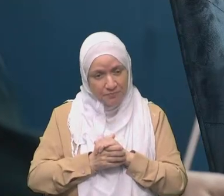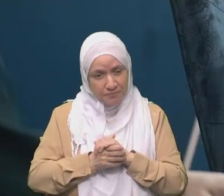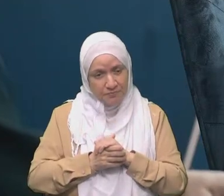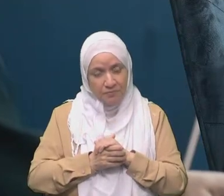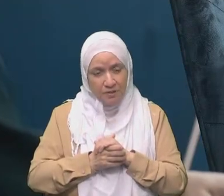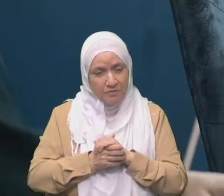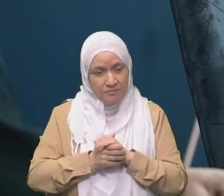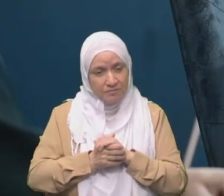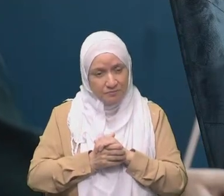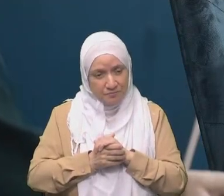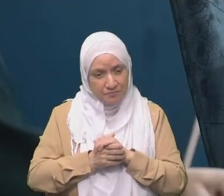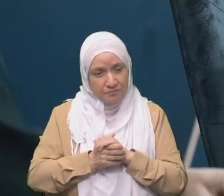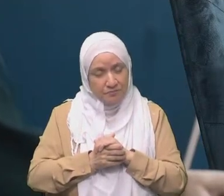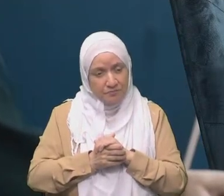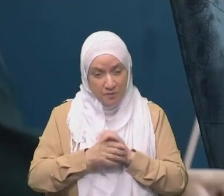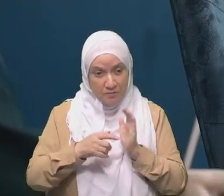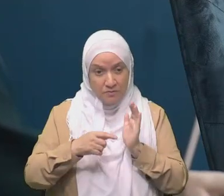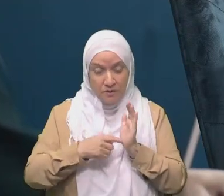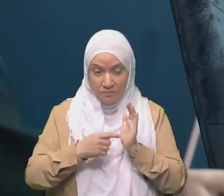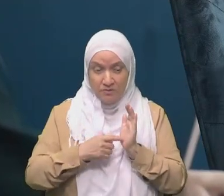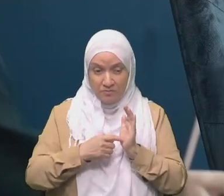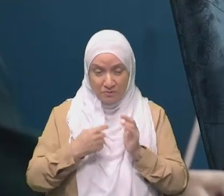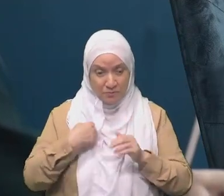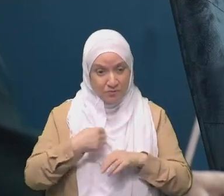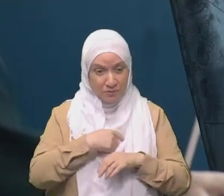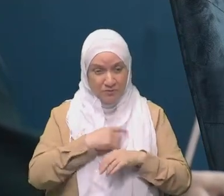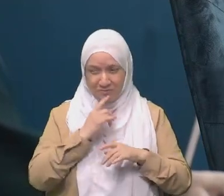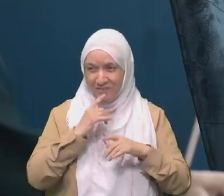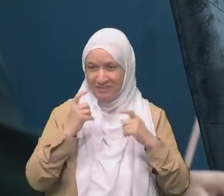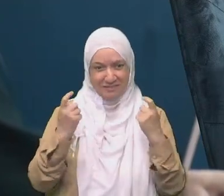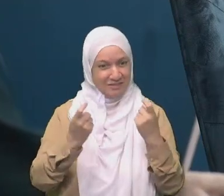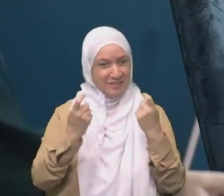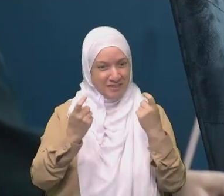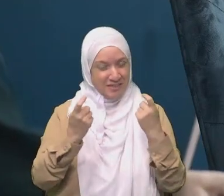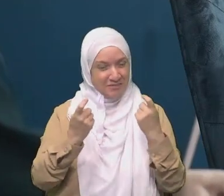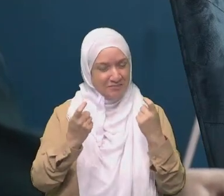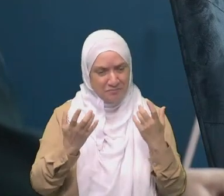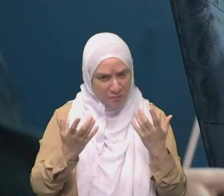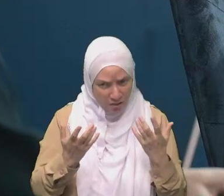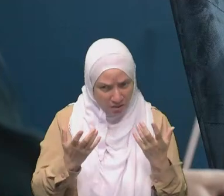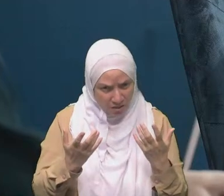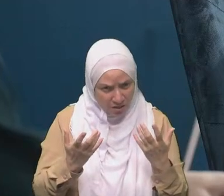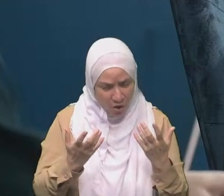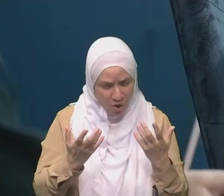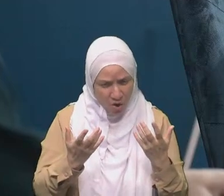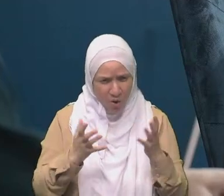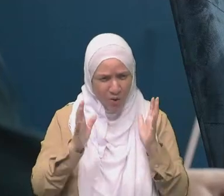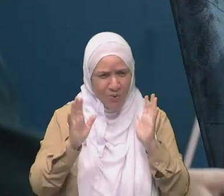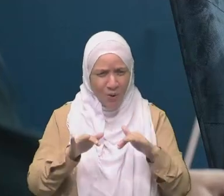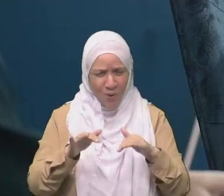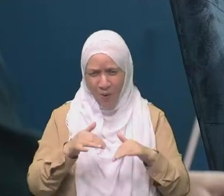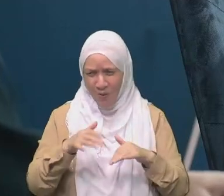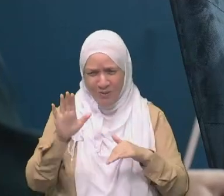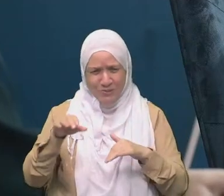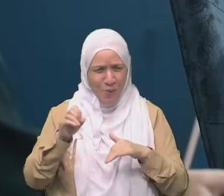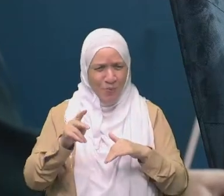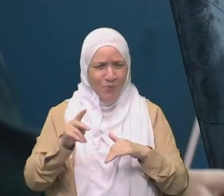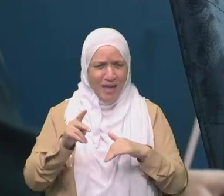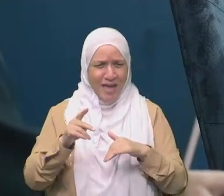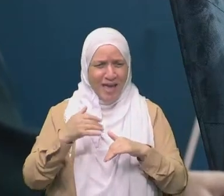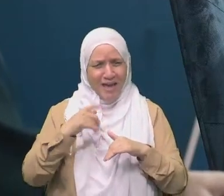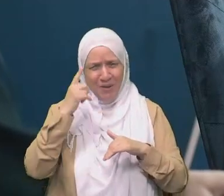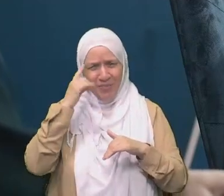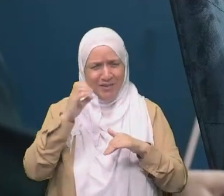sins, but then we deceive ourselves that it's okay, you know, that's fine. Why? Because we now rely too much